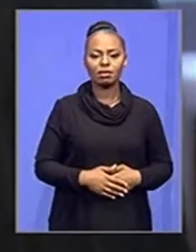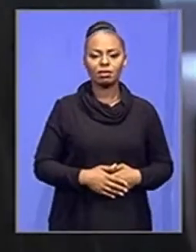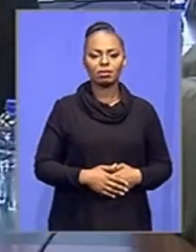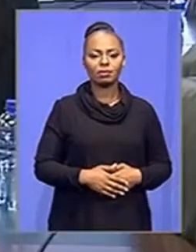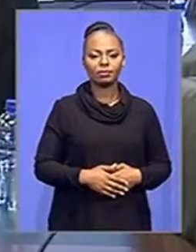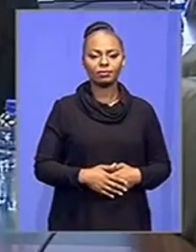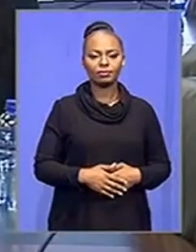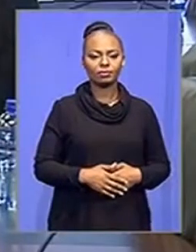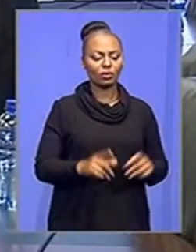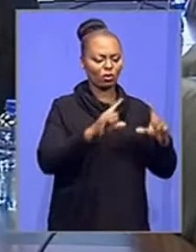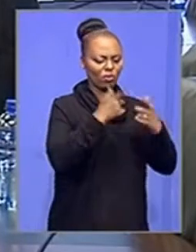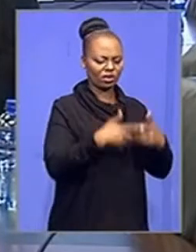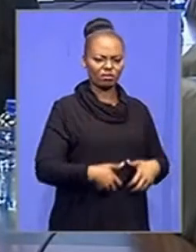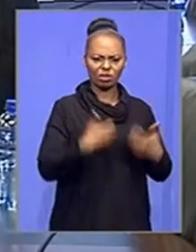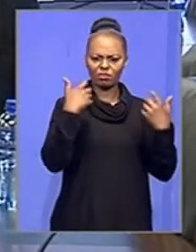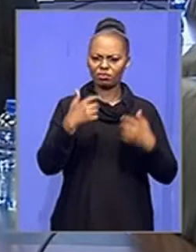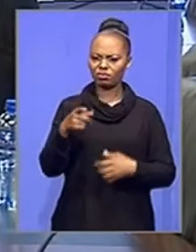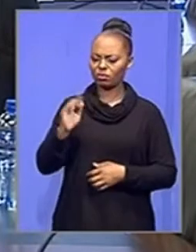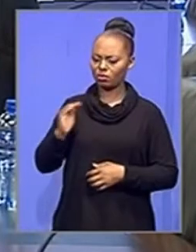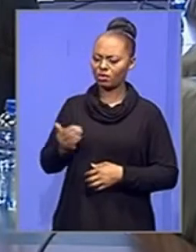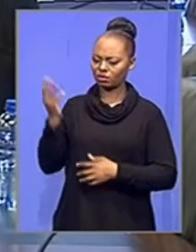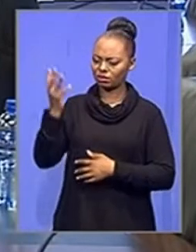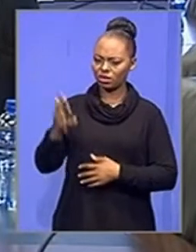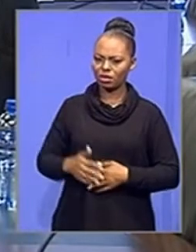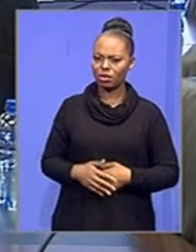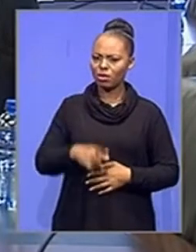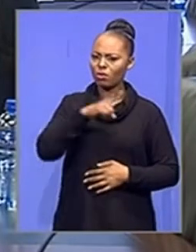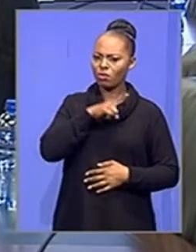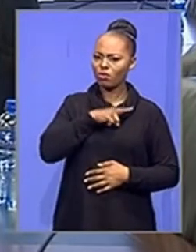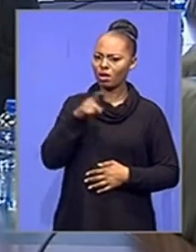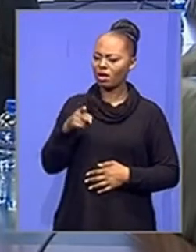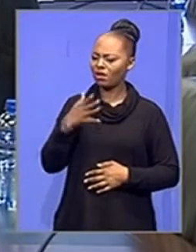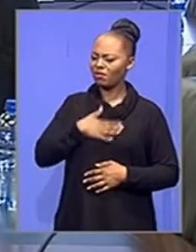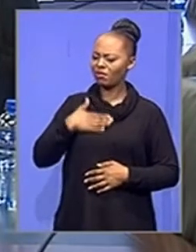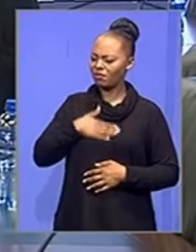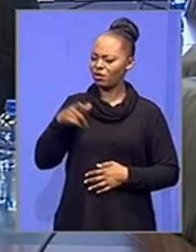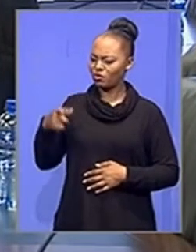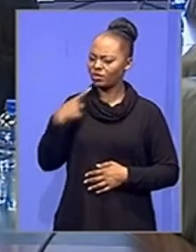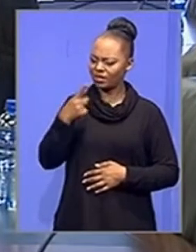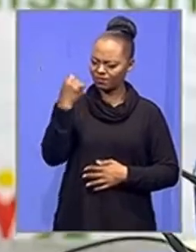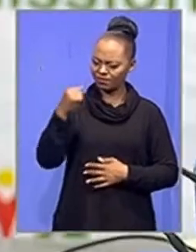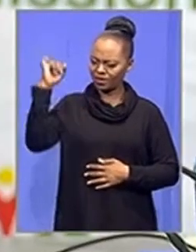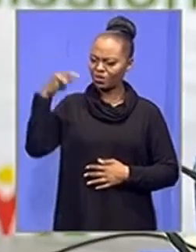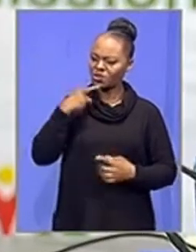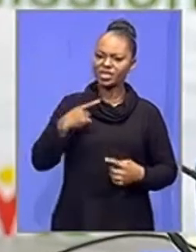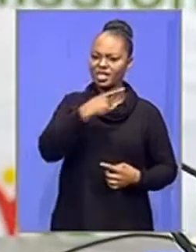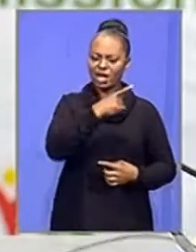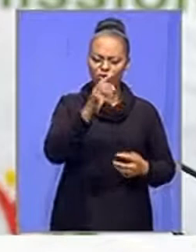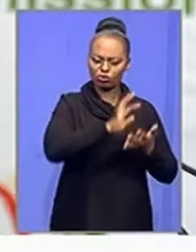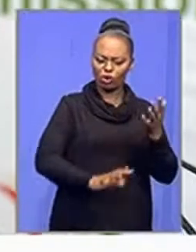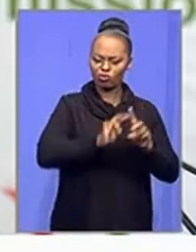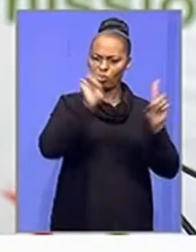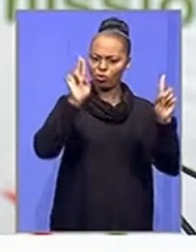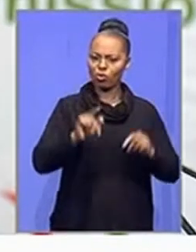Why do you feel it was necessary for you to interject and say you not tell that story, you not tell it like